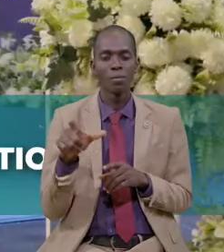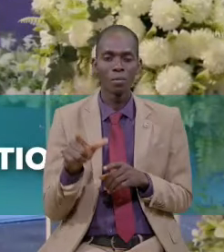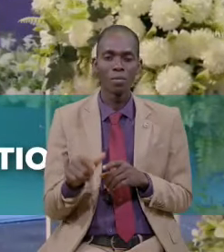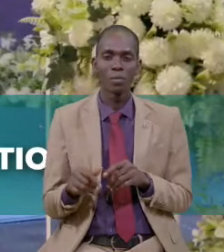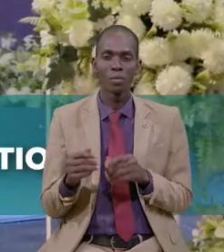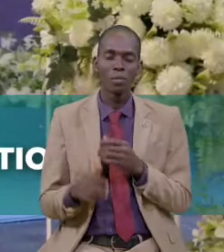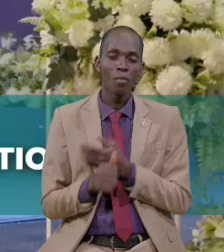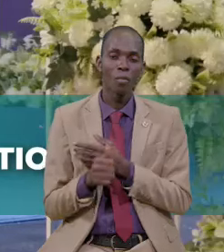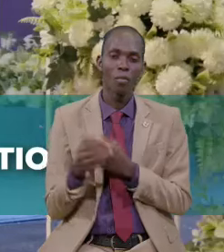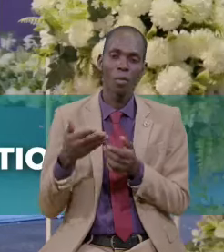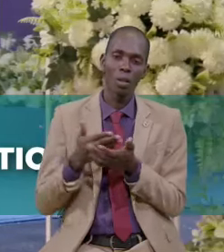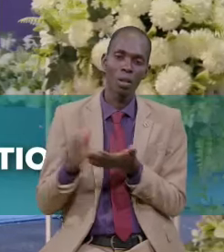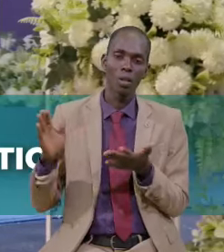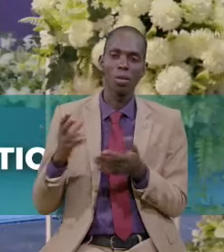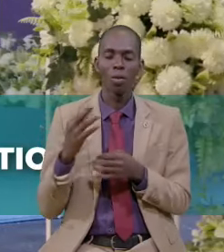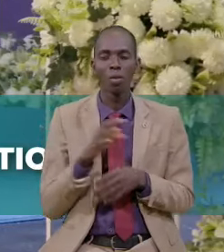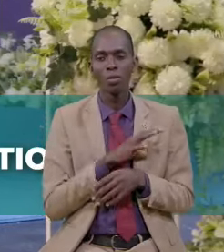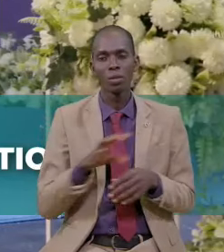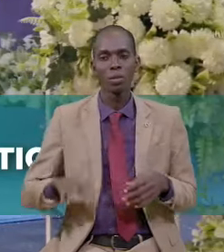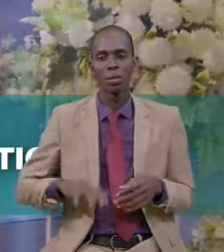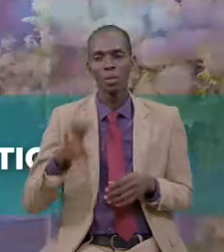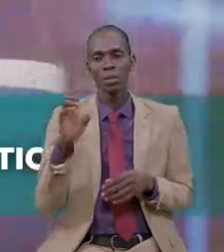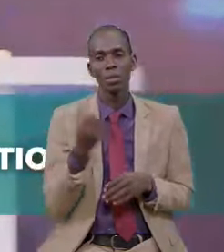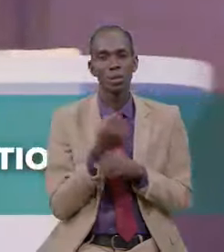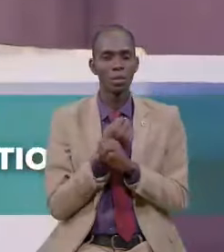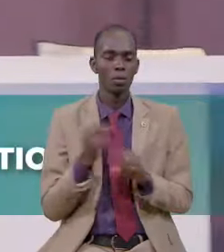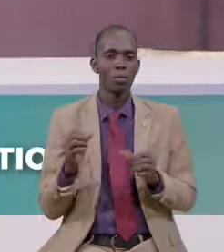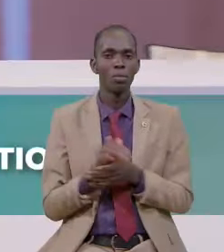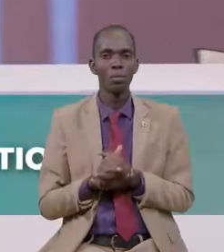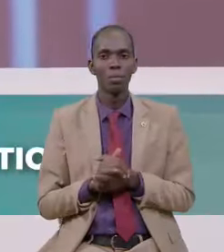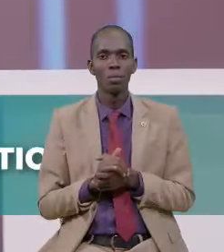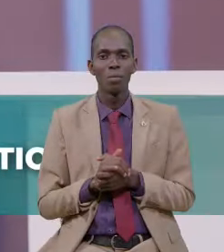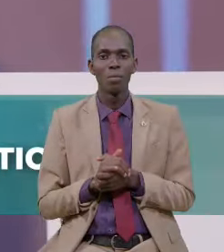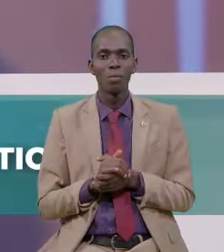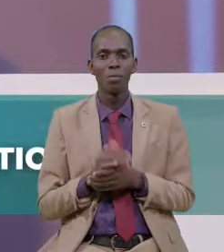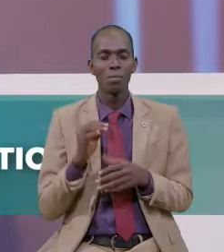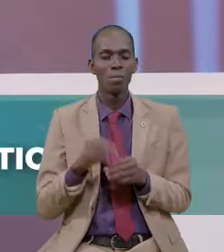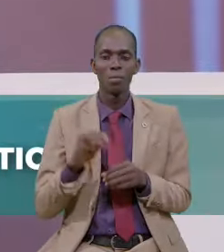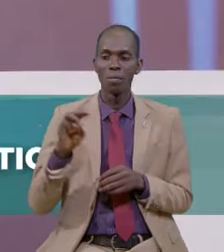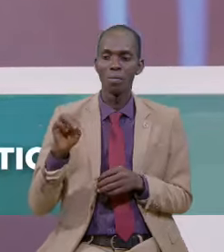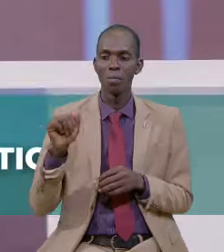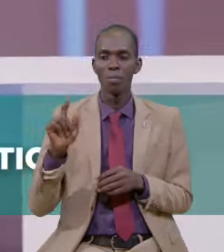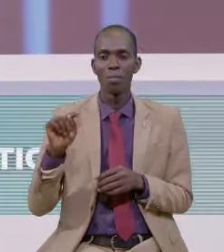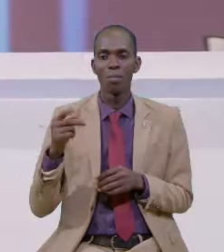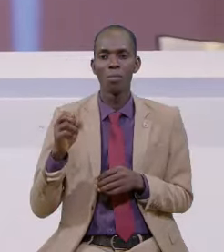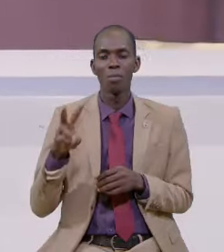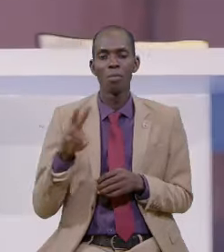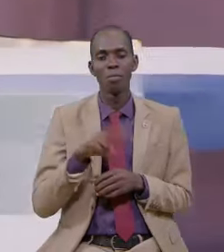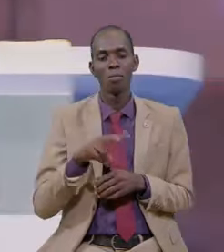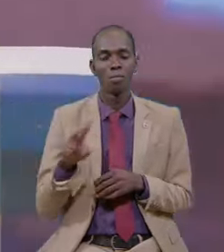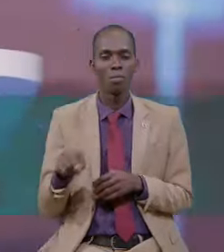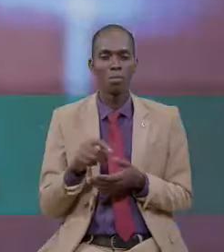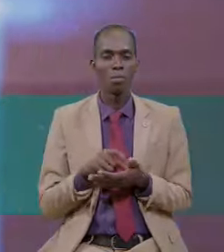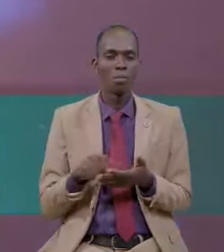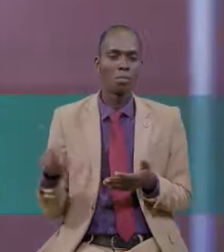of Christ's salvation. Look at Matthew chapter 22. I'm reading from